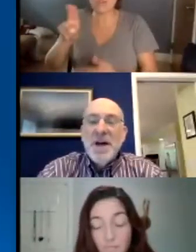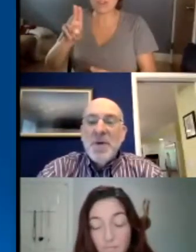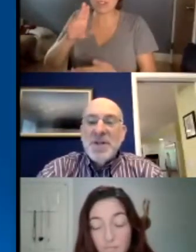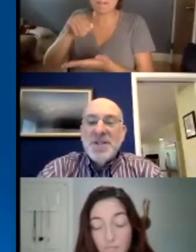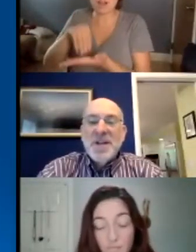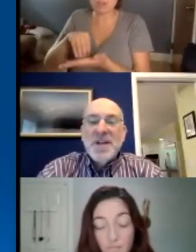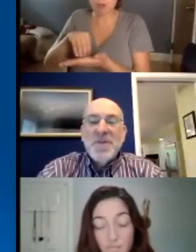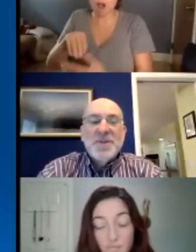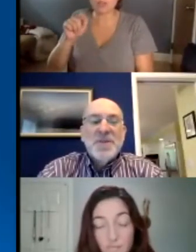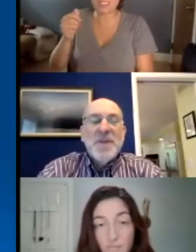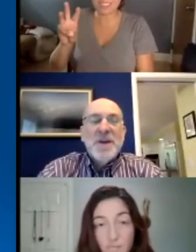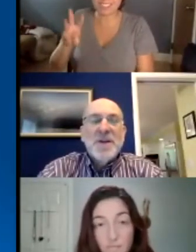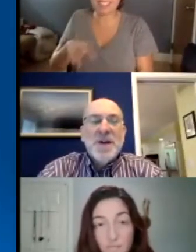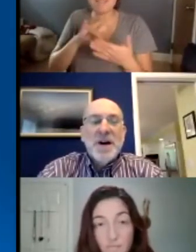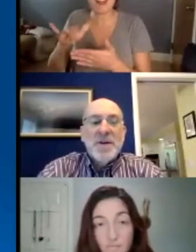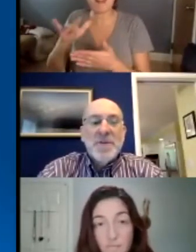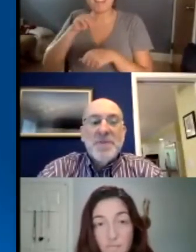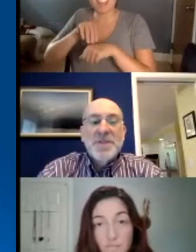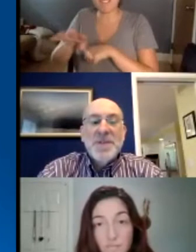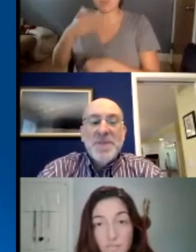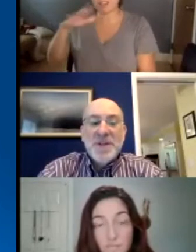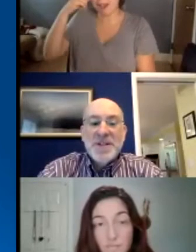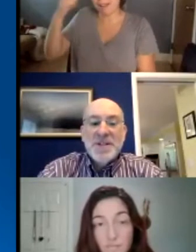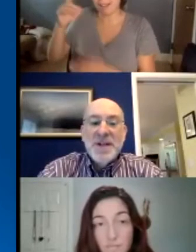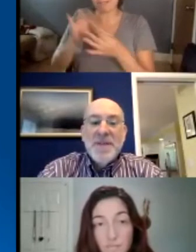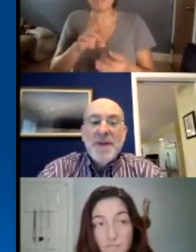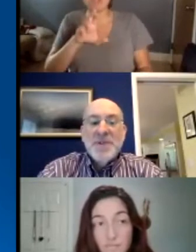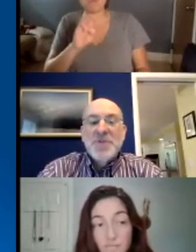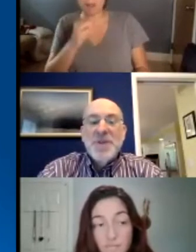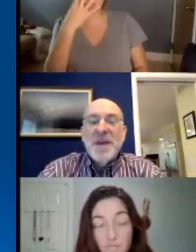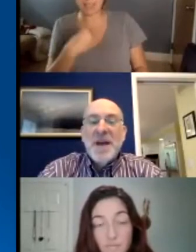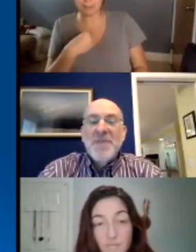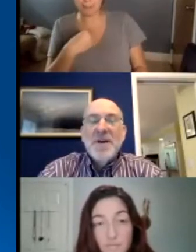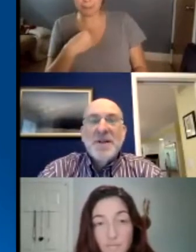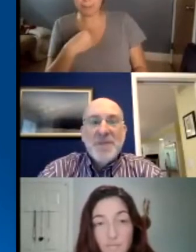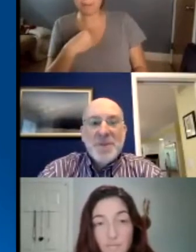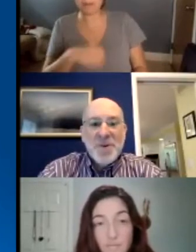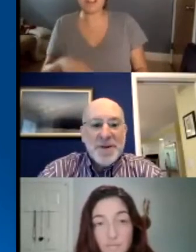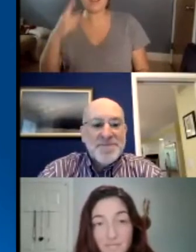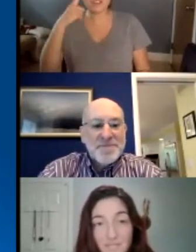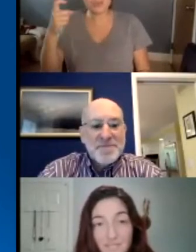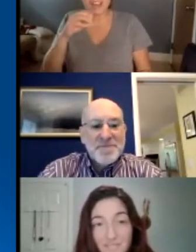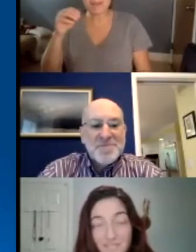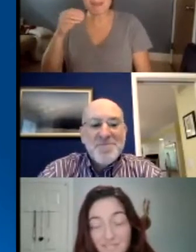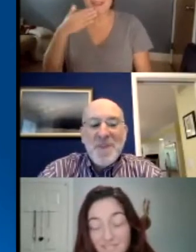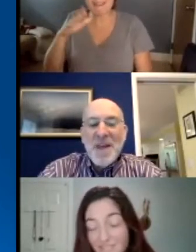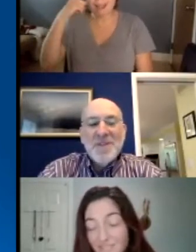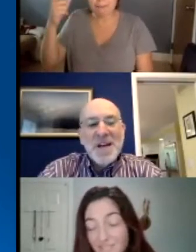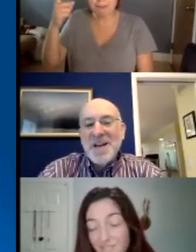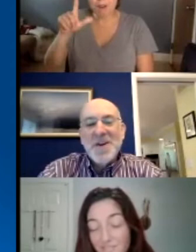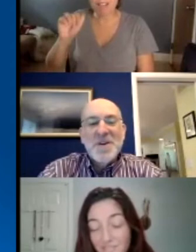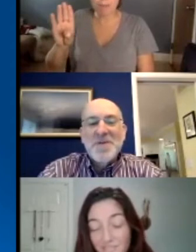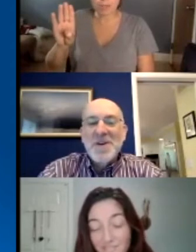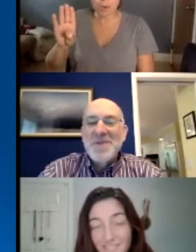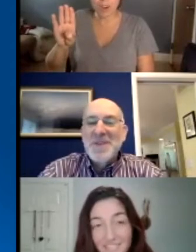2016, where she studied the influence of nightmares on REM sleep functions at the Dream and Nightmare Laboratory, which